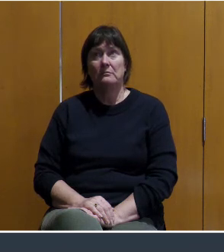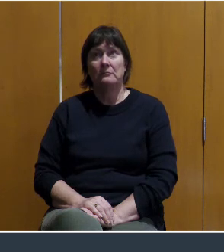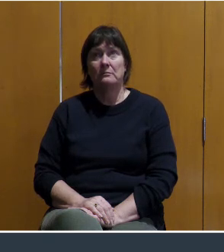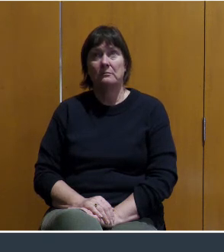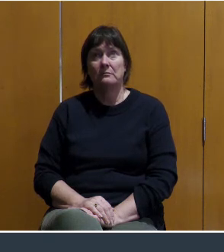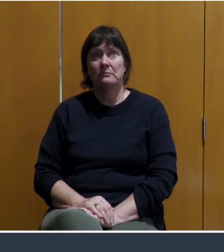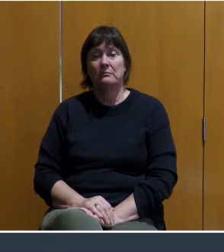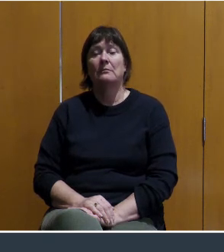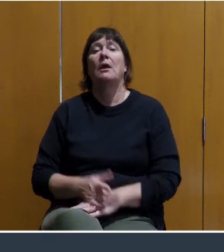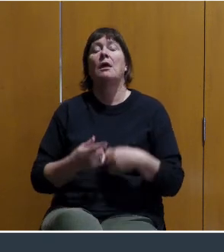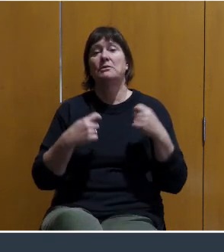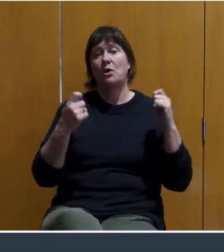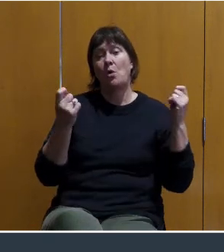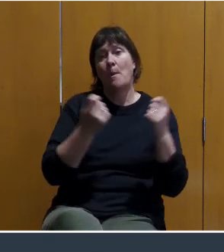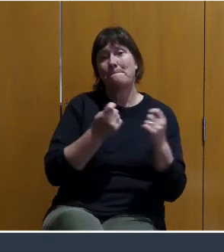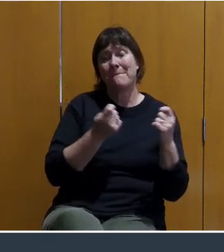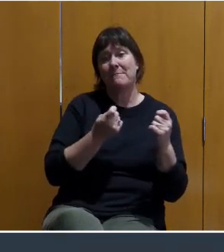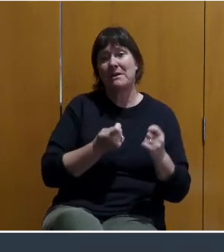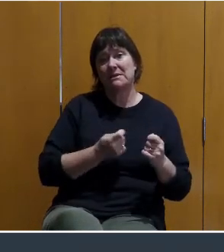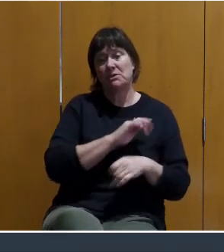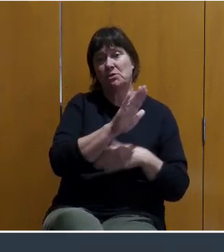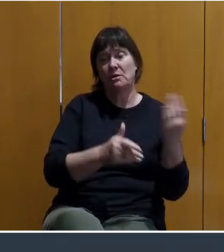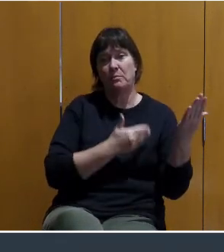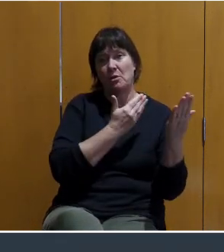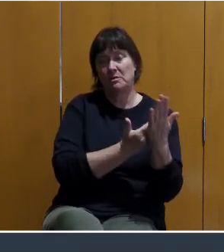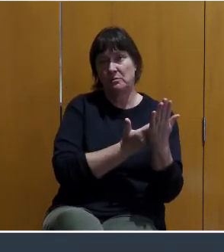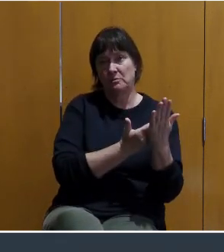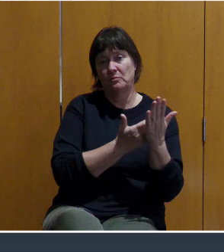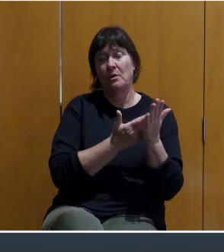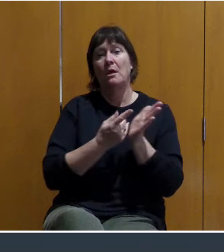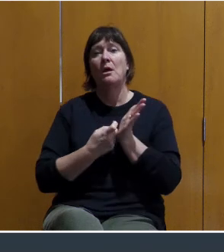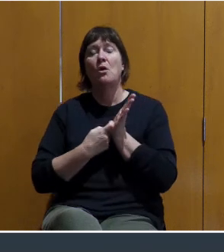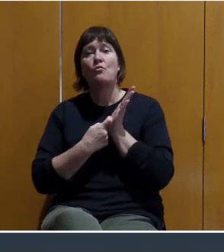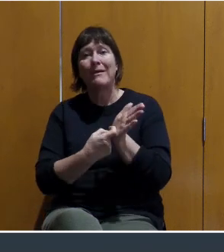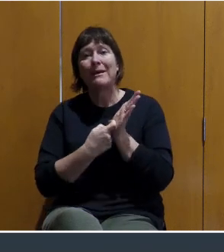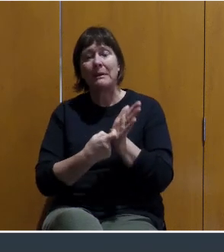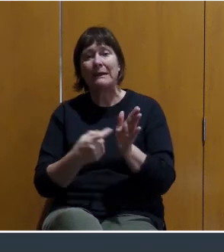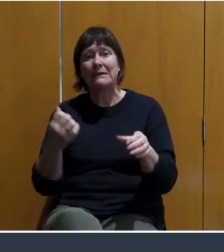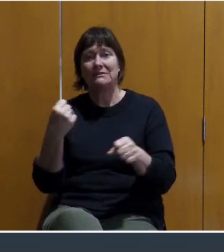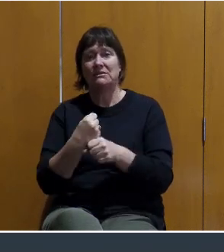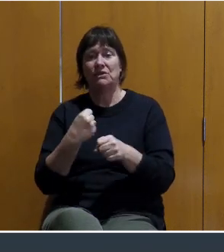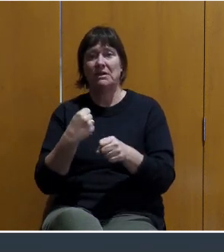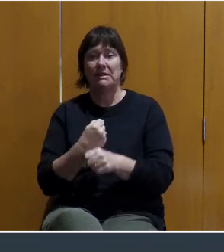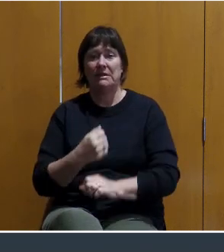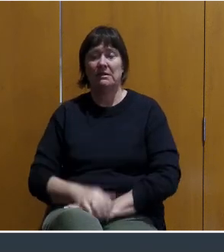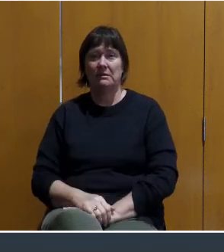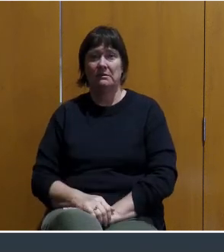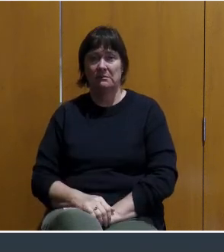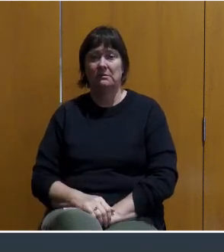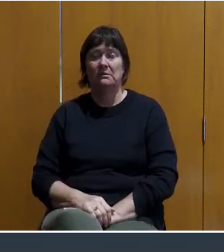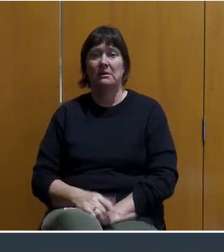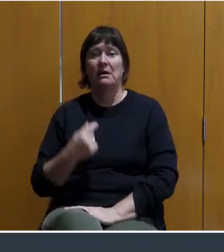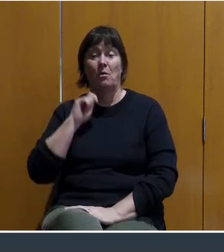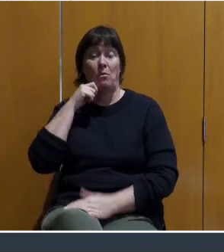the following amendment to the proposed bylaw in recommendation G. So I will read